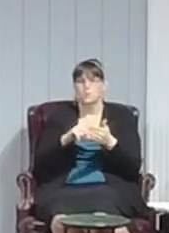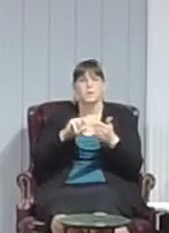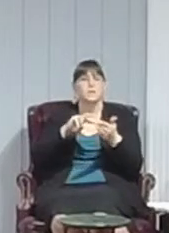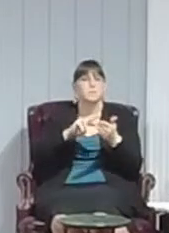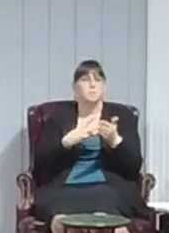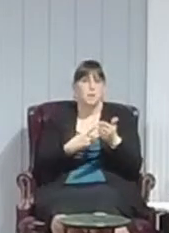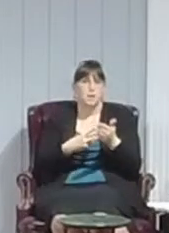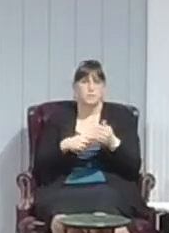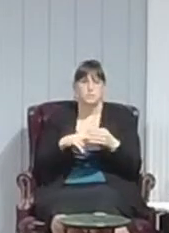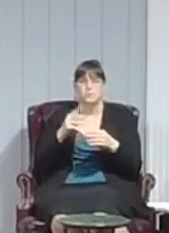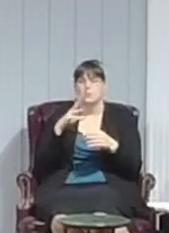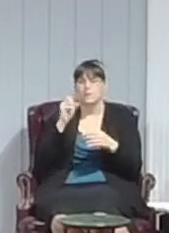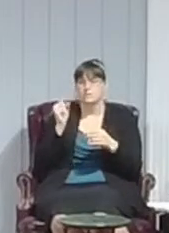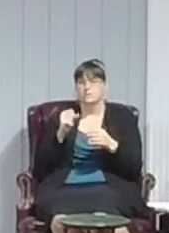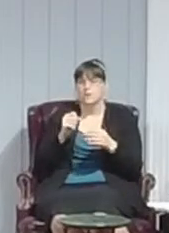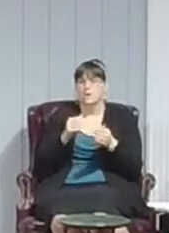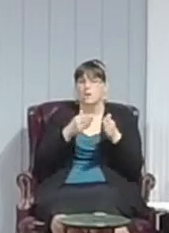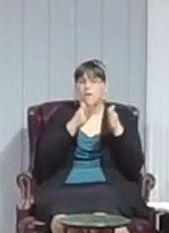was apartments.